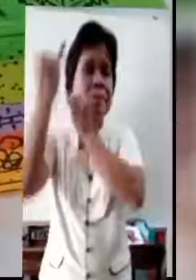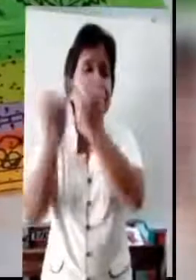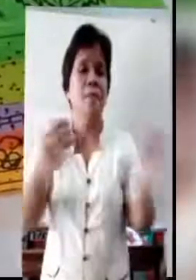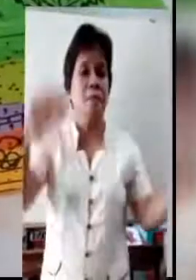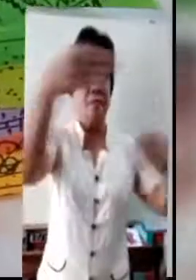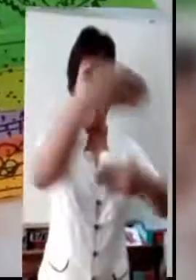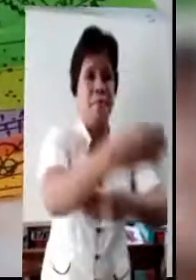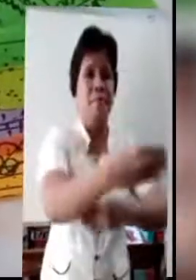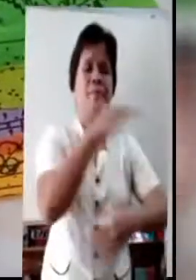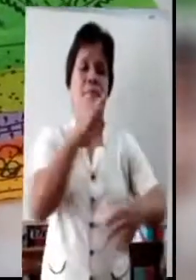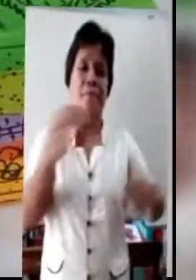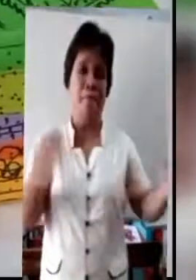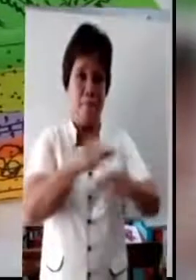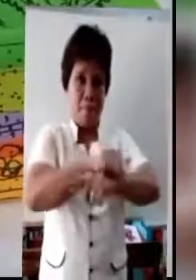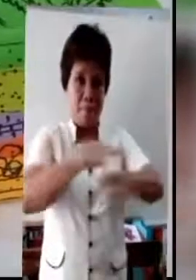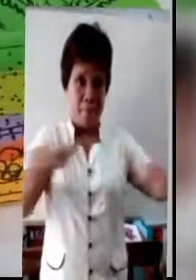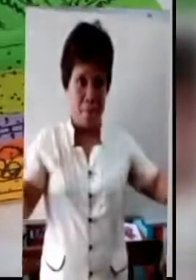Imagine the boxes as the ground,